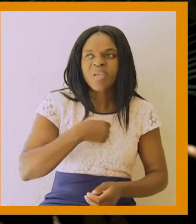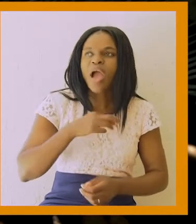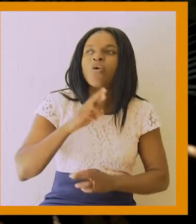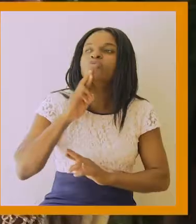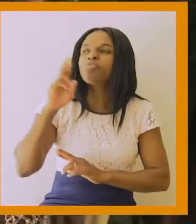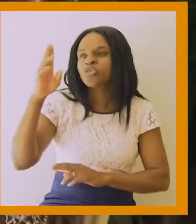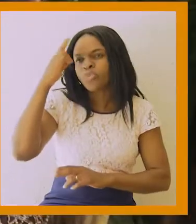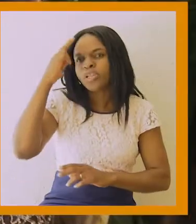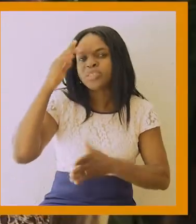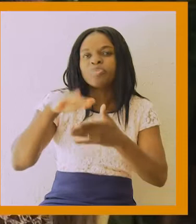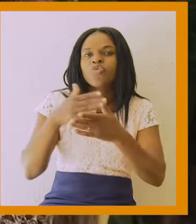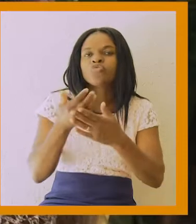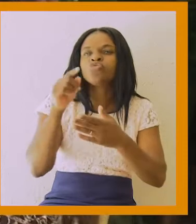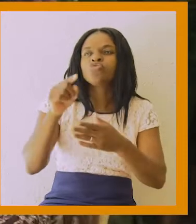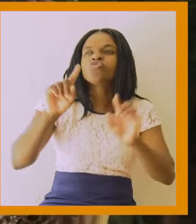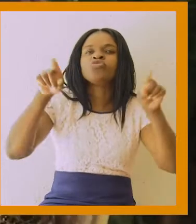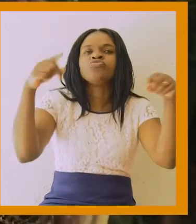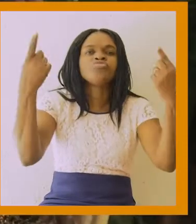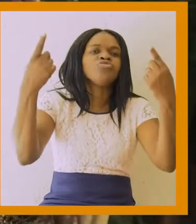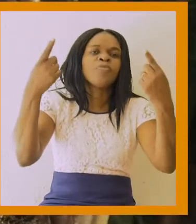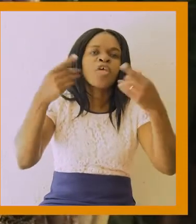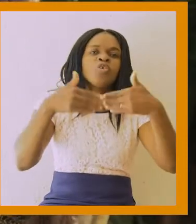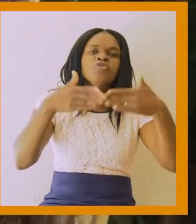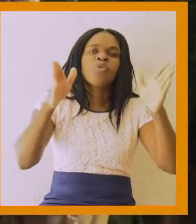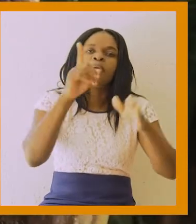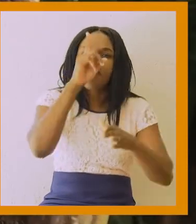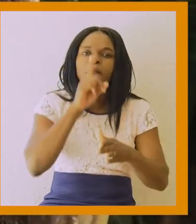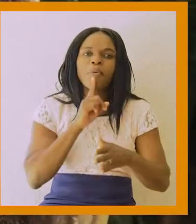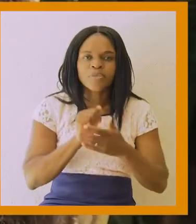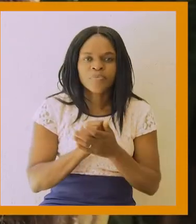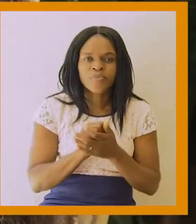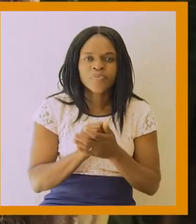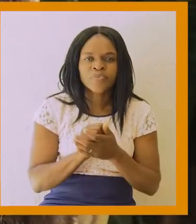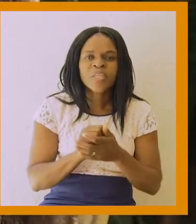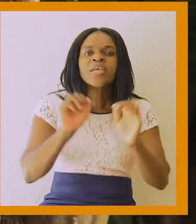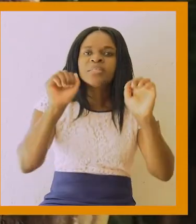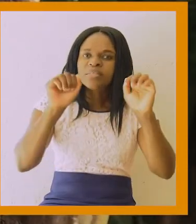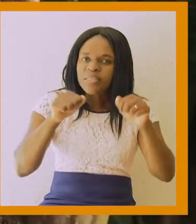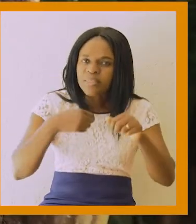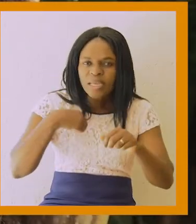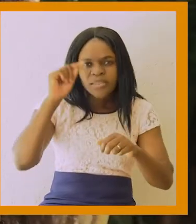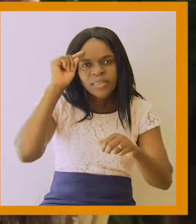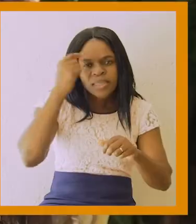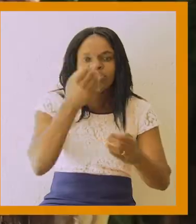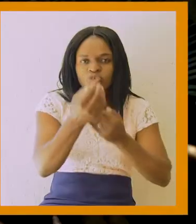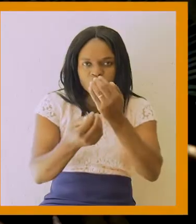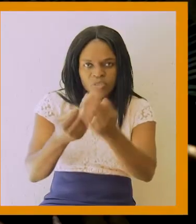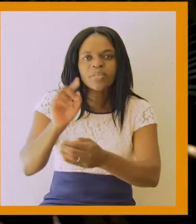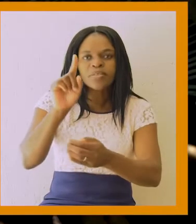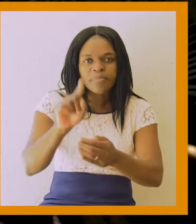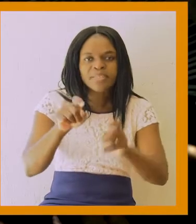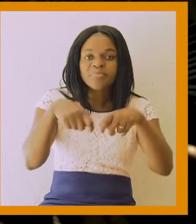locked me out. You see. And so I think we should see where the line should be drawn. Mm-hmm.